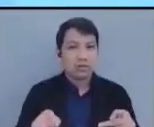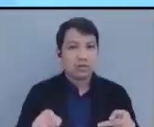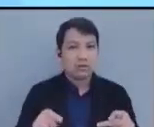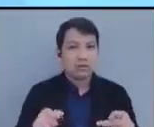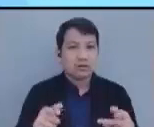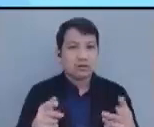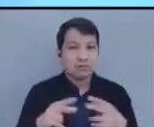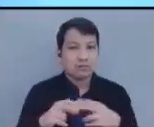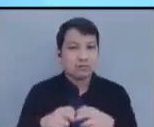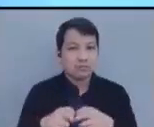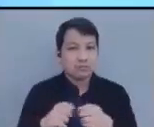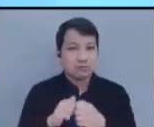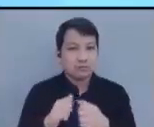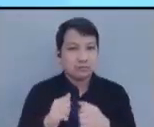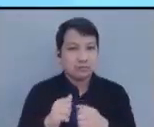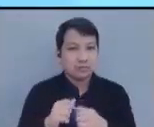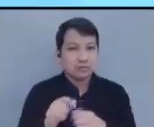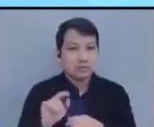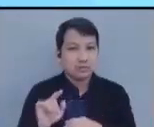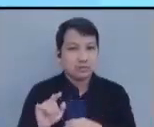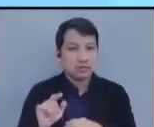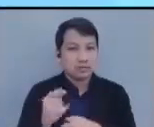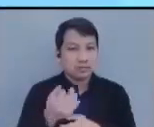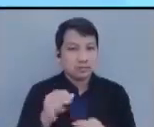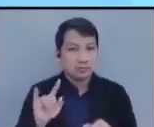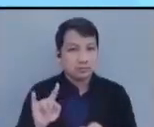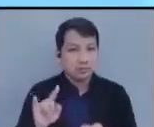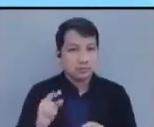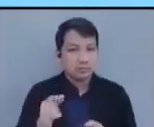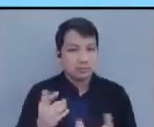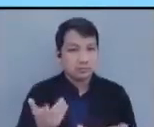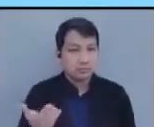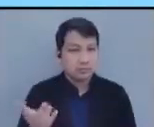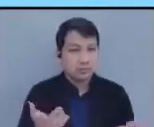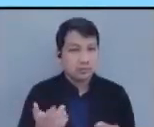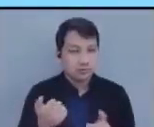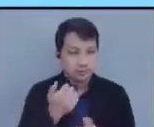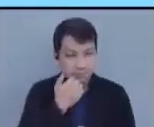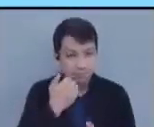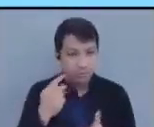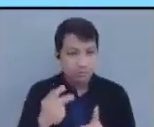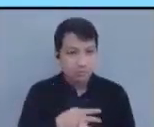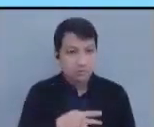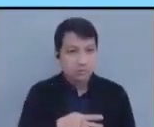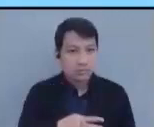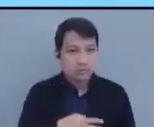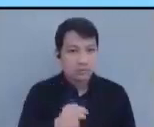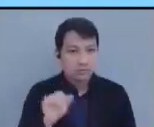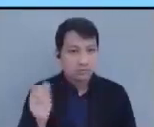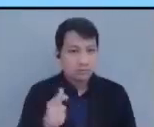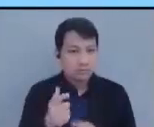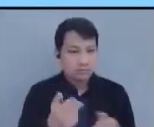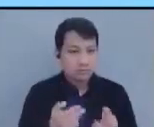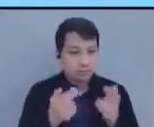it's not even about freedom of the press. The issue here is there a violation? And if all these resolutions that were